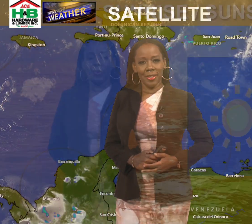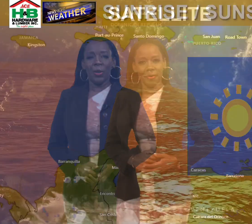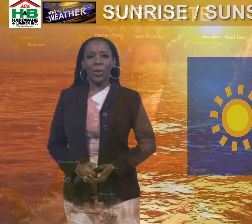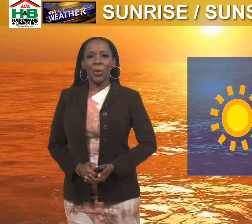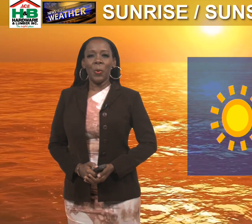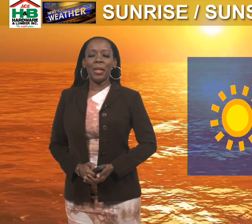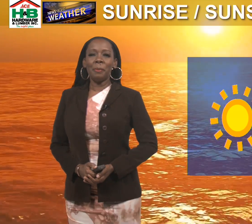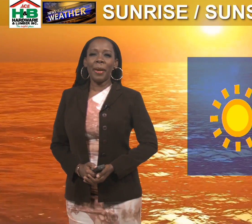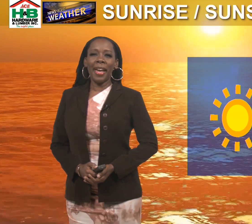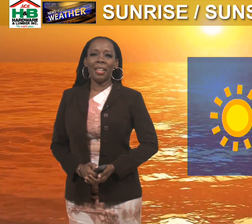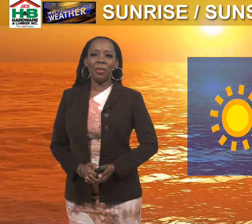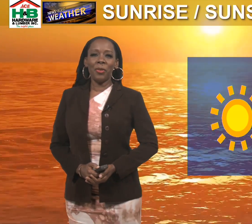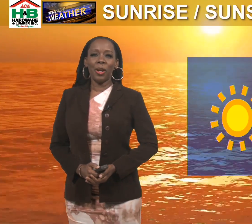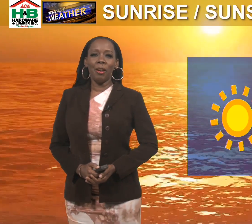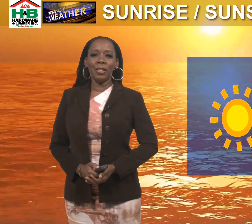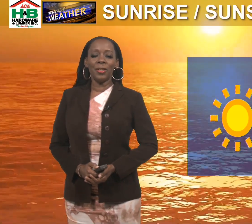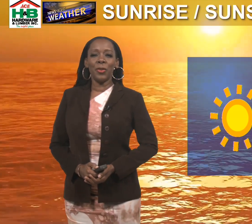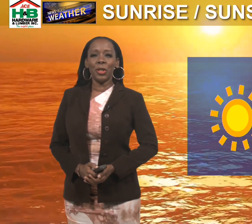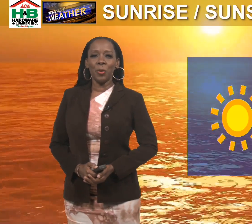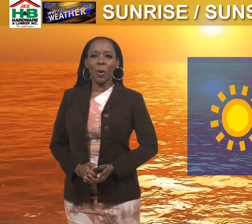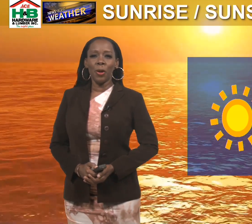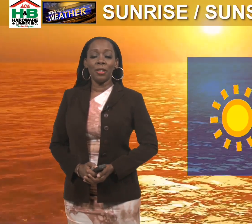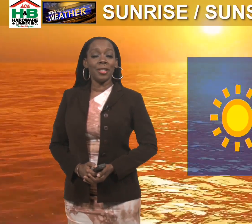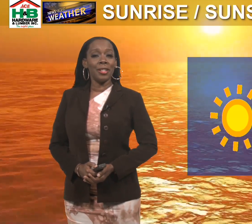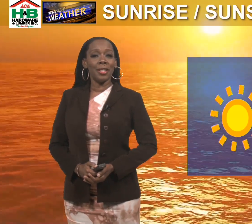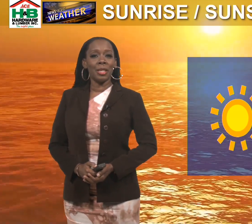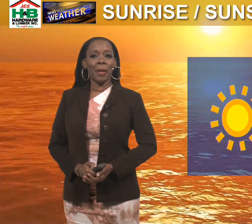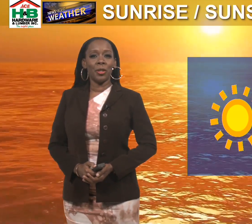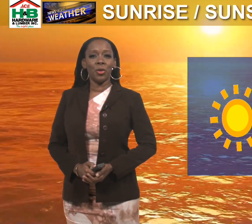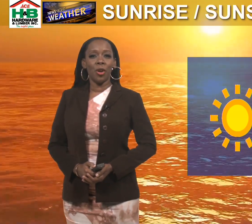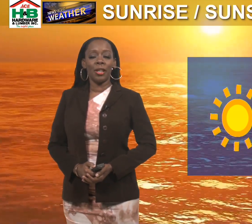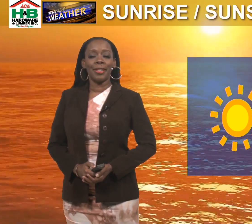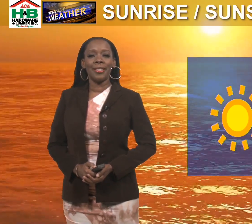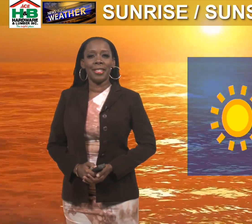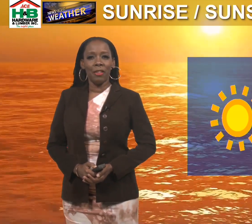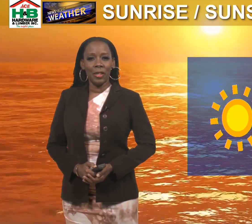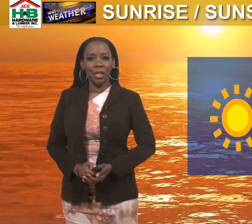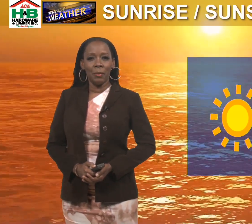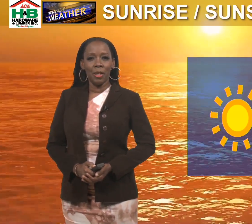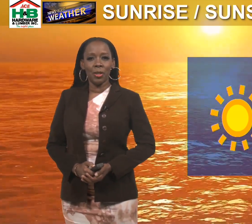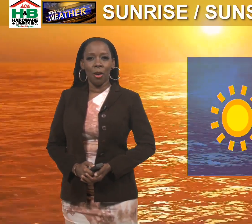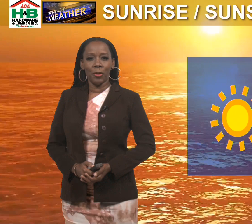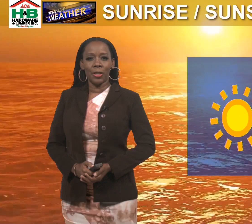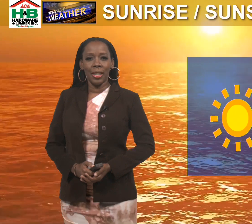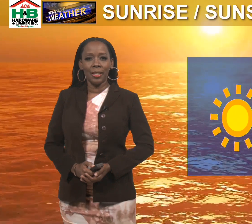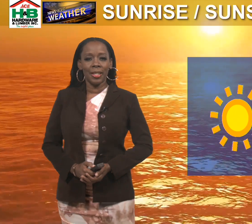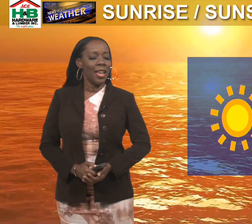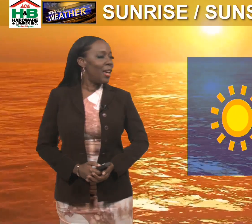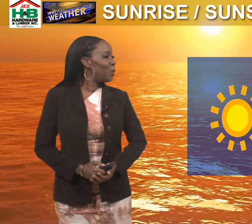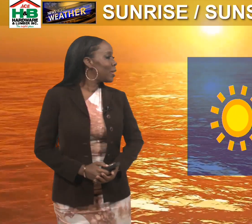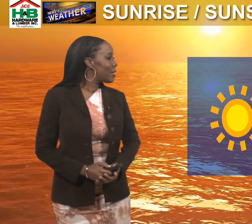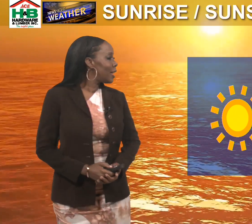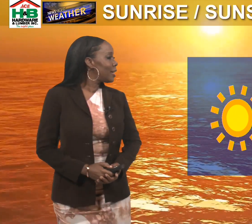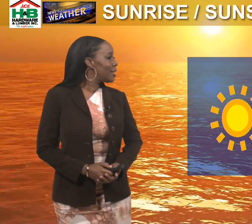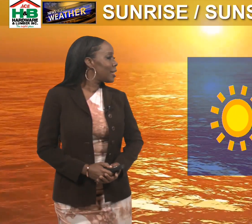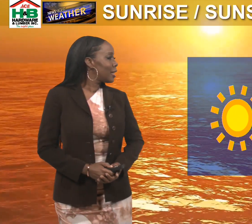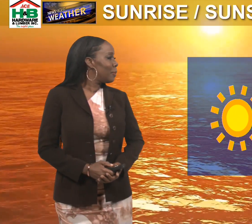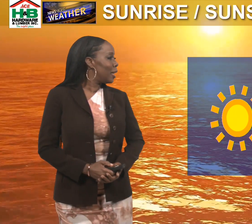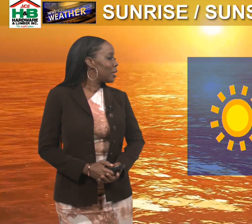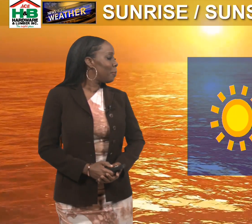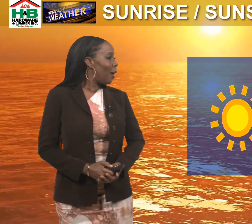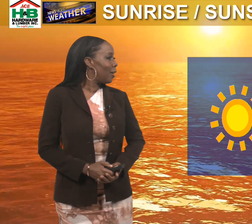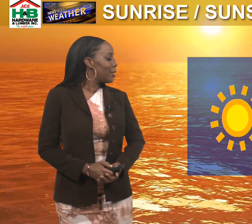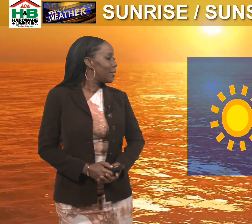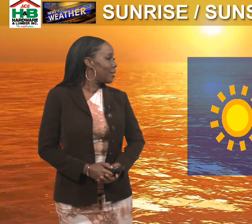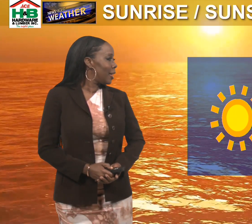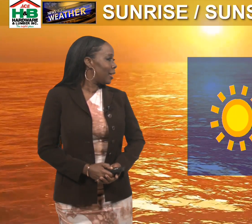forecast. Welcome back. In the forecast for tomorrow, the sun is expected to rise at 17 minutes after 6 and will set at 6